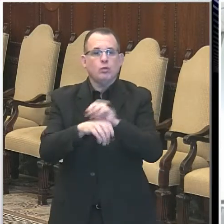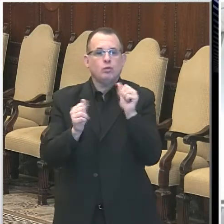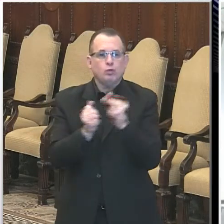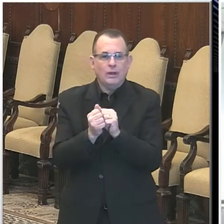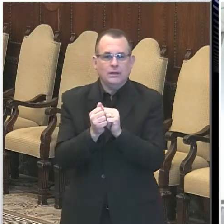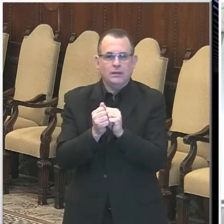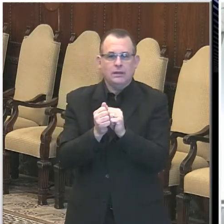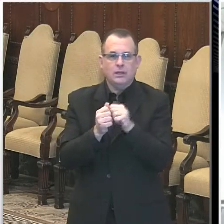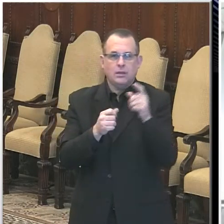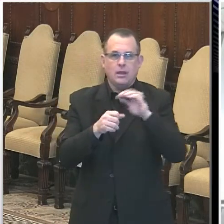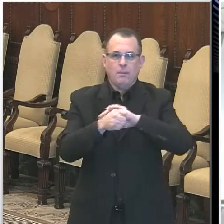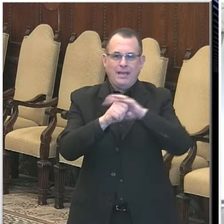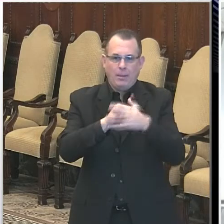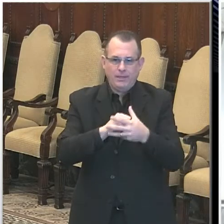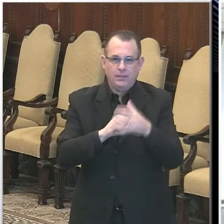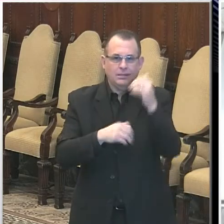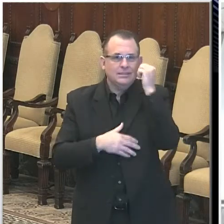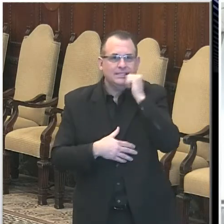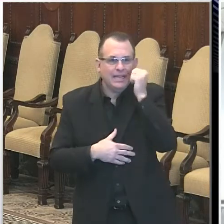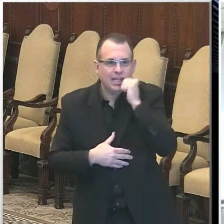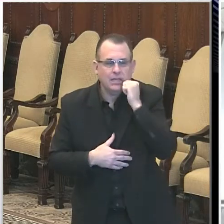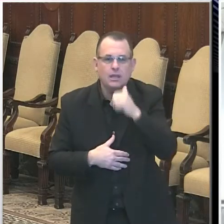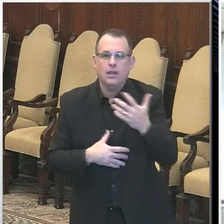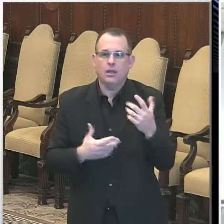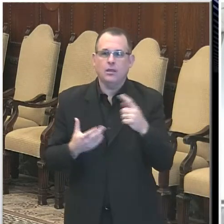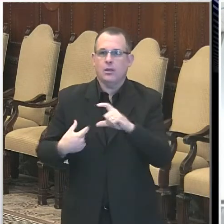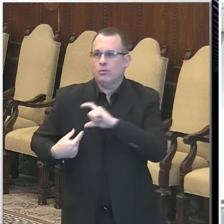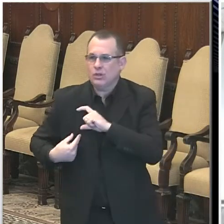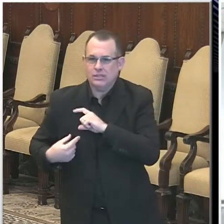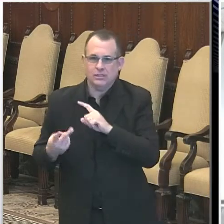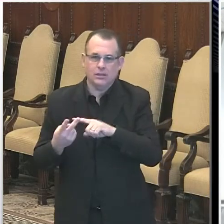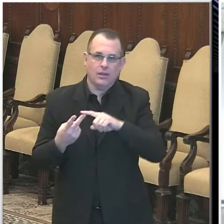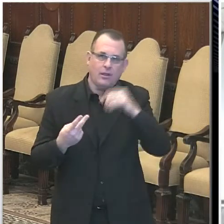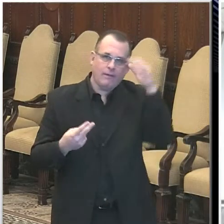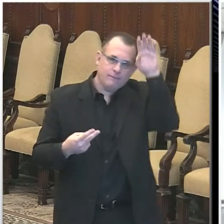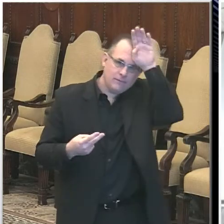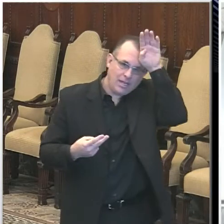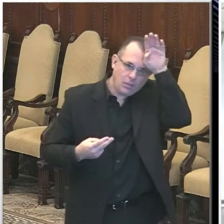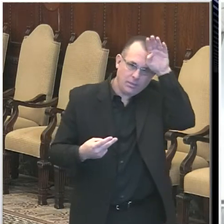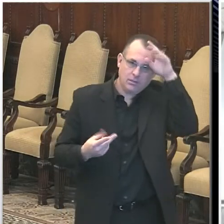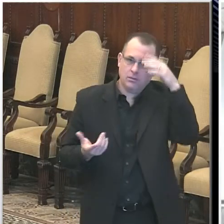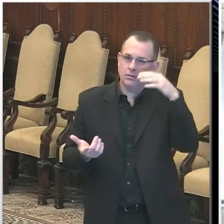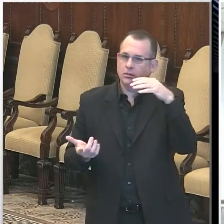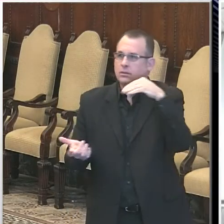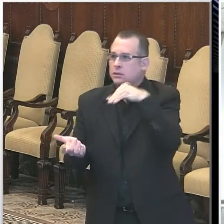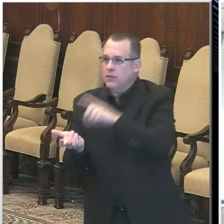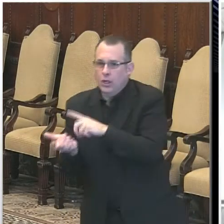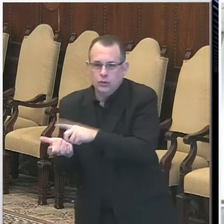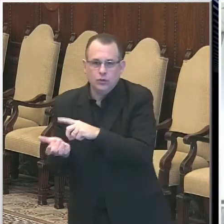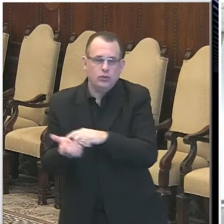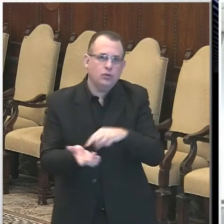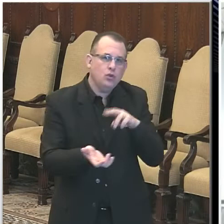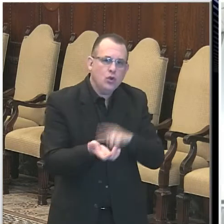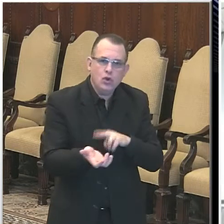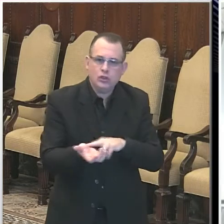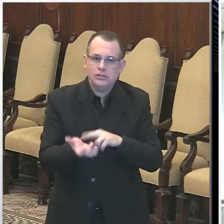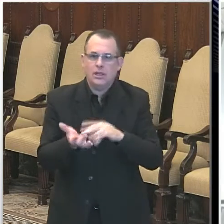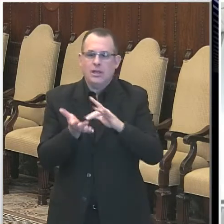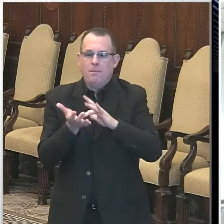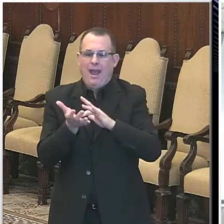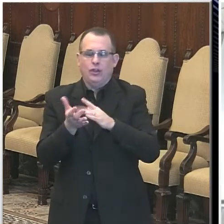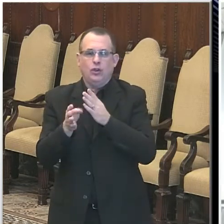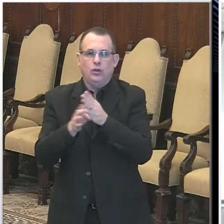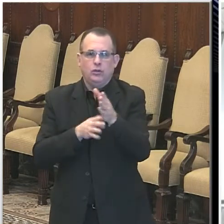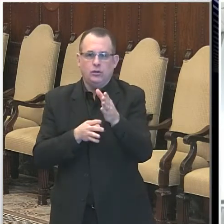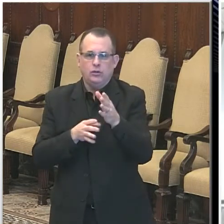basis. So that would be our police officers, our firefighters, our medical professionals. We certainly recognize that we have a number of